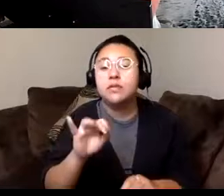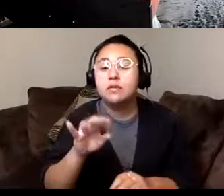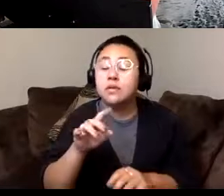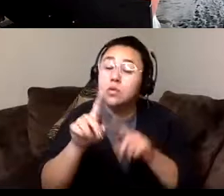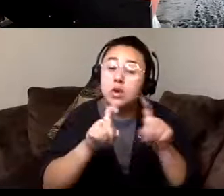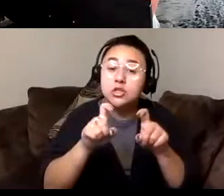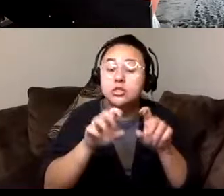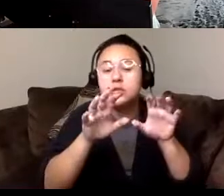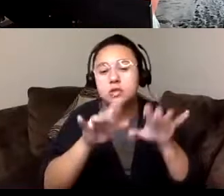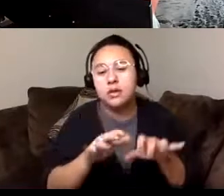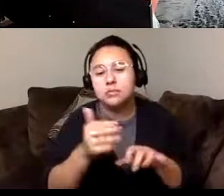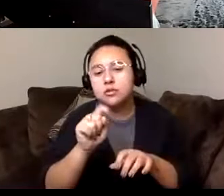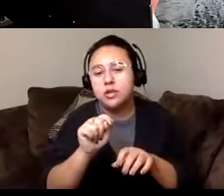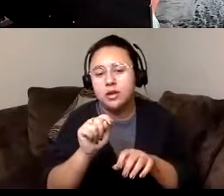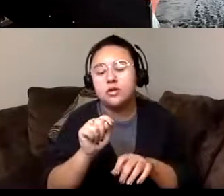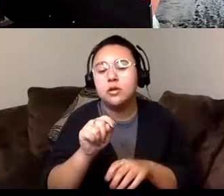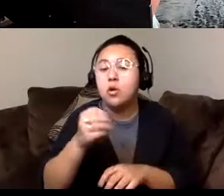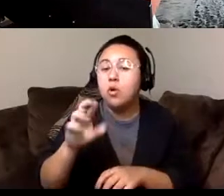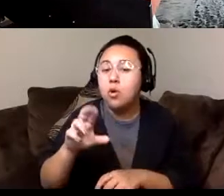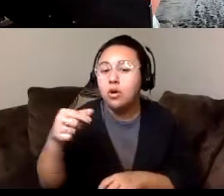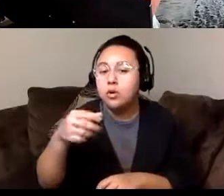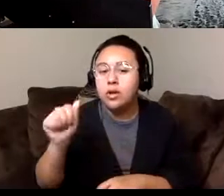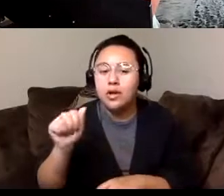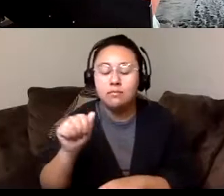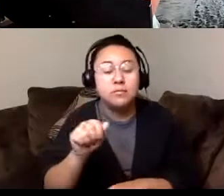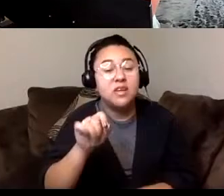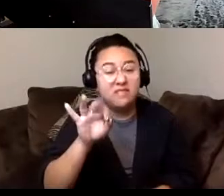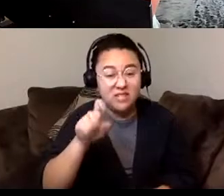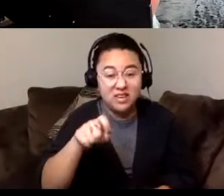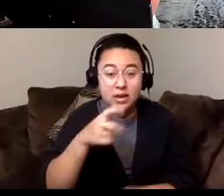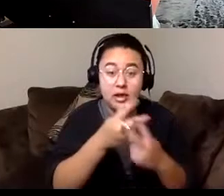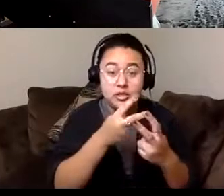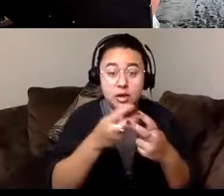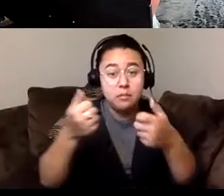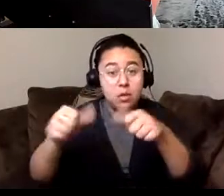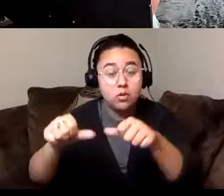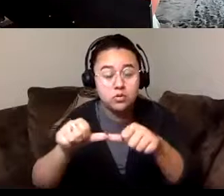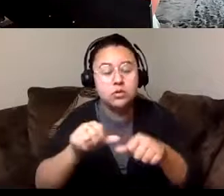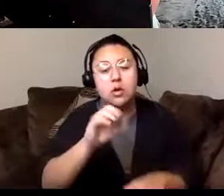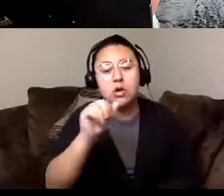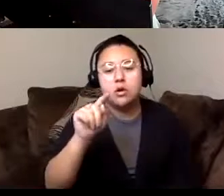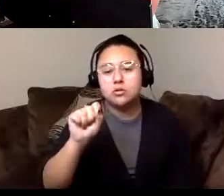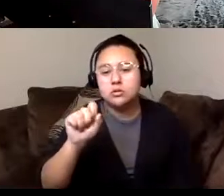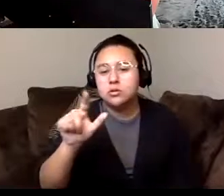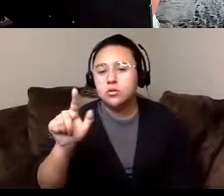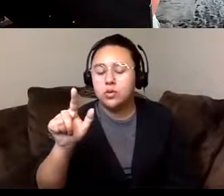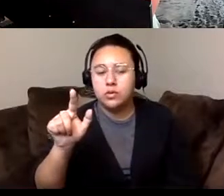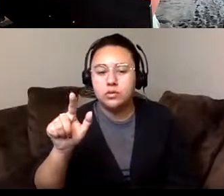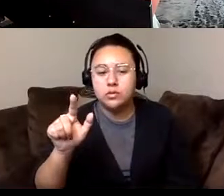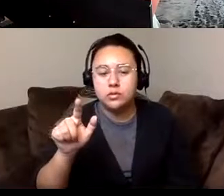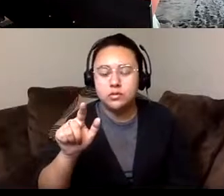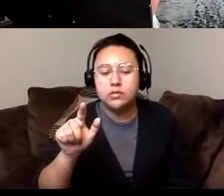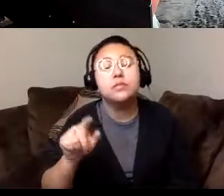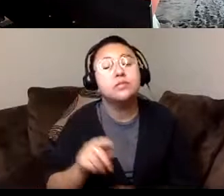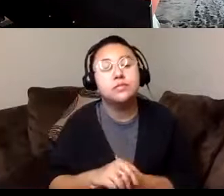screen. And please use the social media hashtag OATS21 to post about the summit on social media. And don't forget to to visit